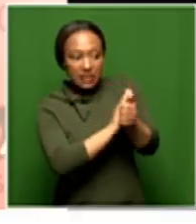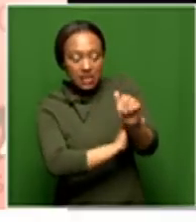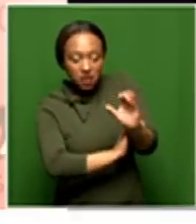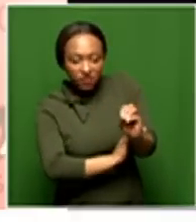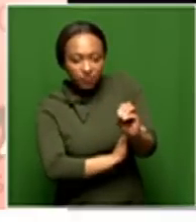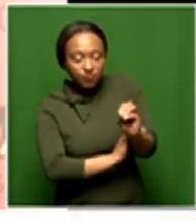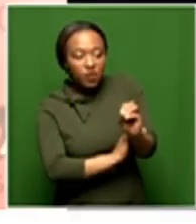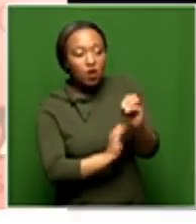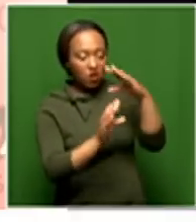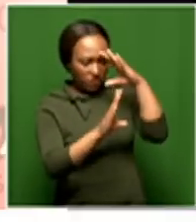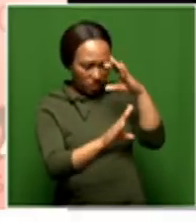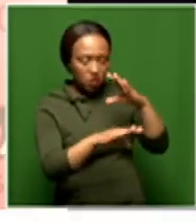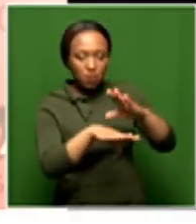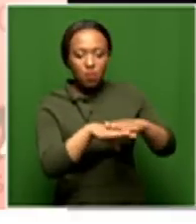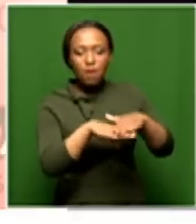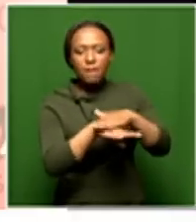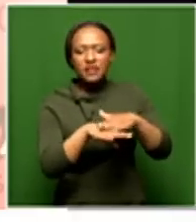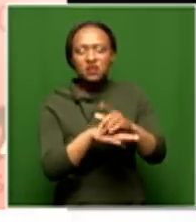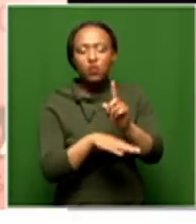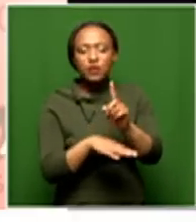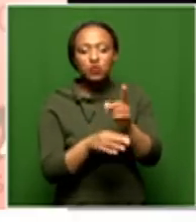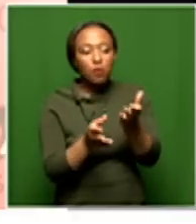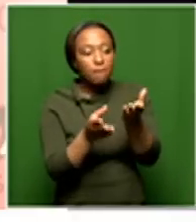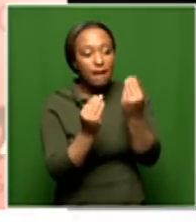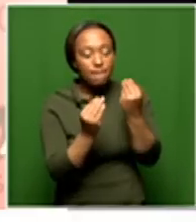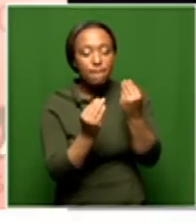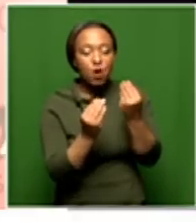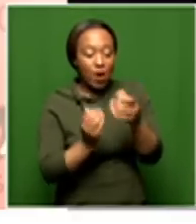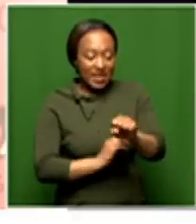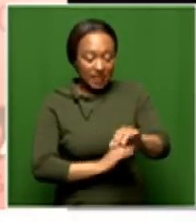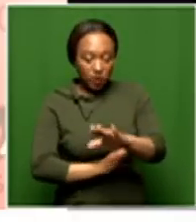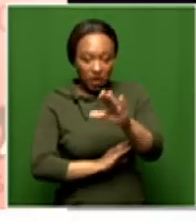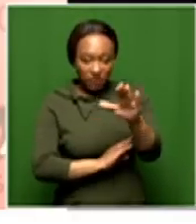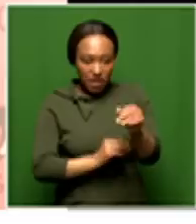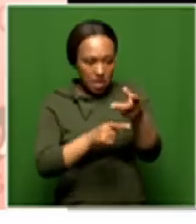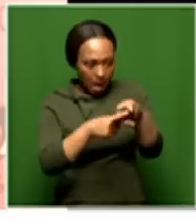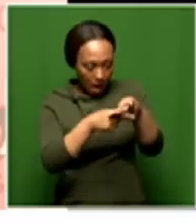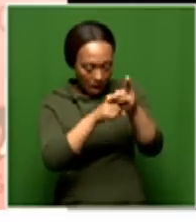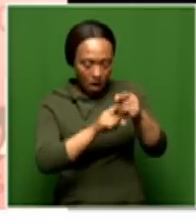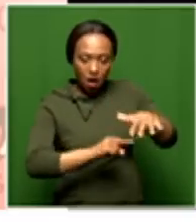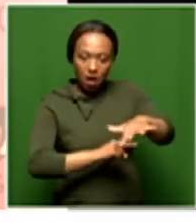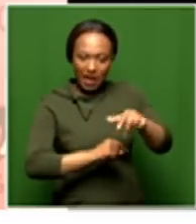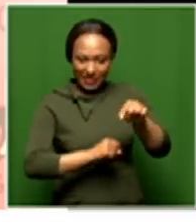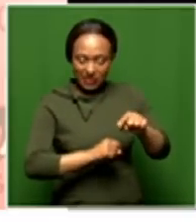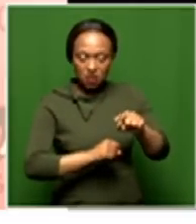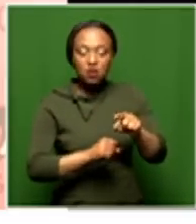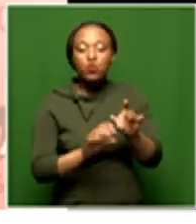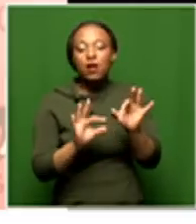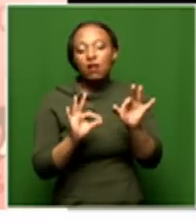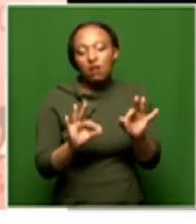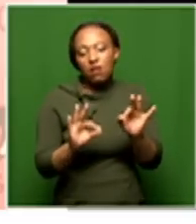to refocus its skills on the basis of obtaining conditions in South Africa, we could be able to have a much more